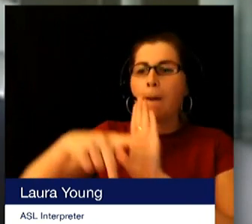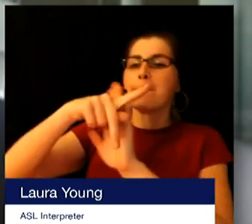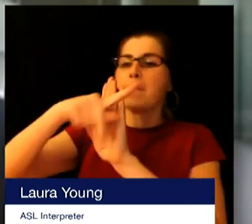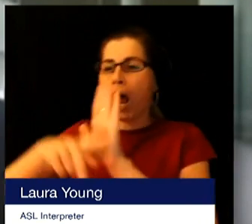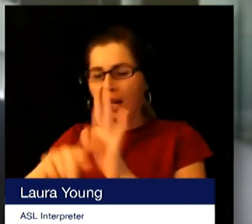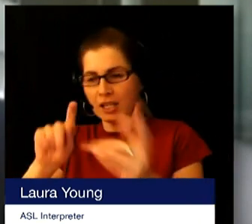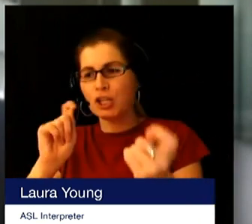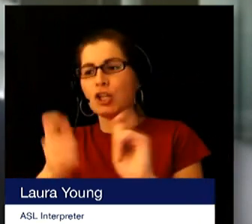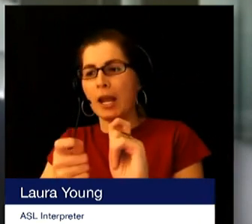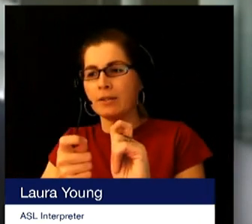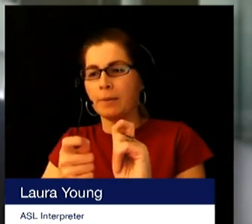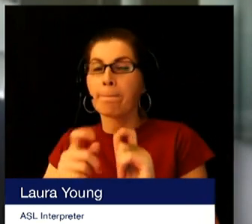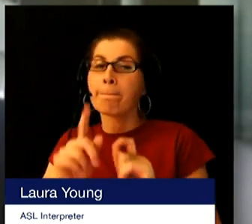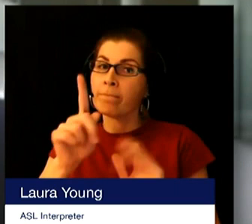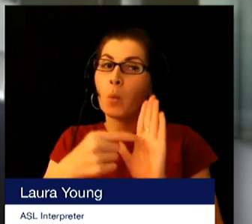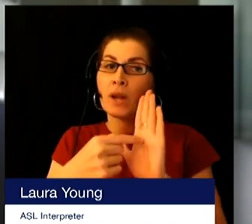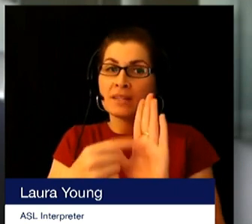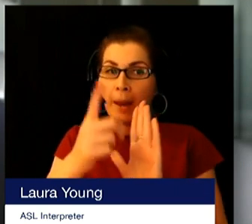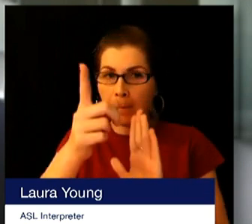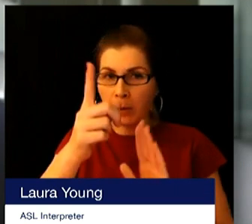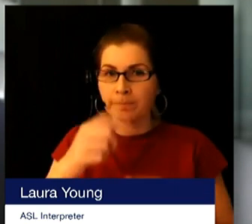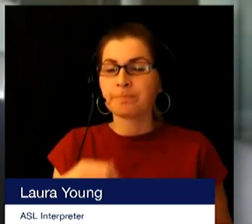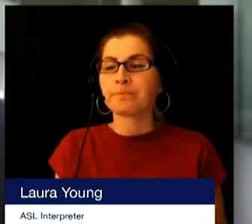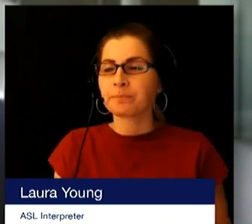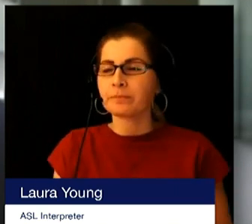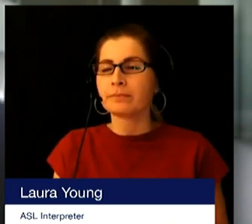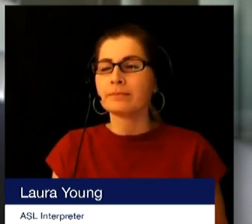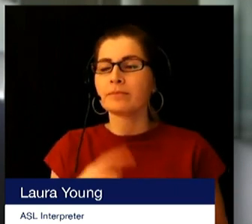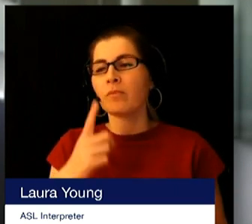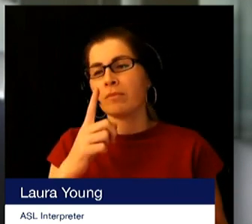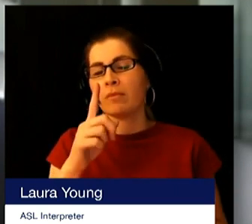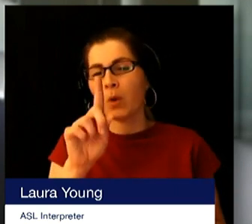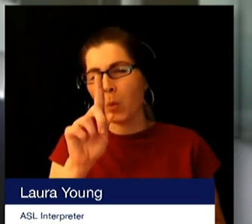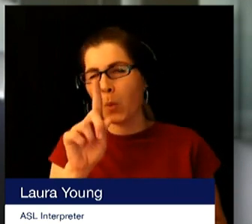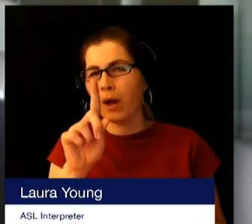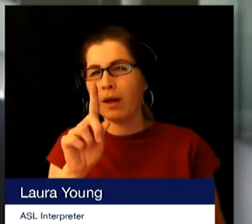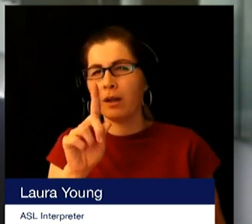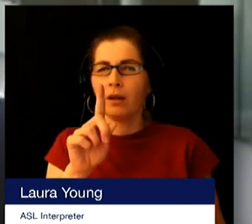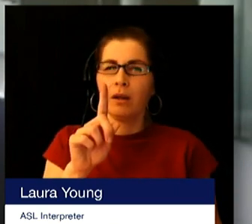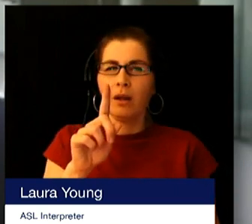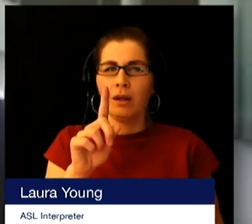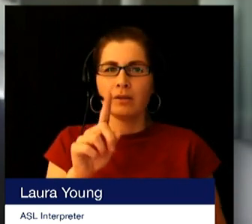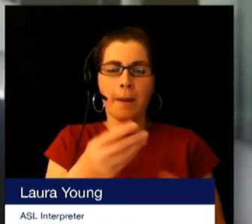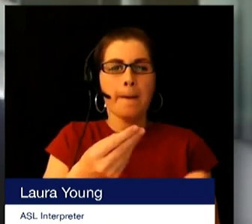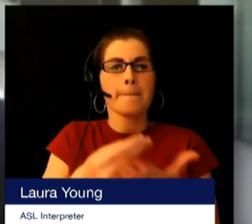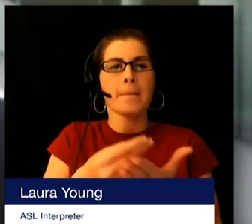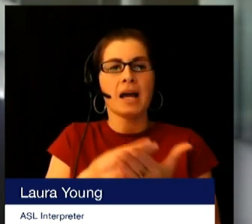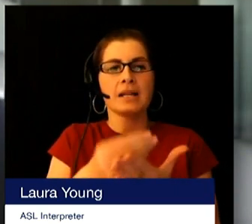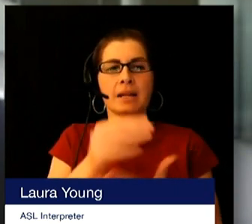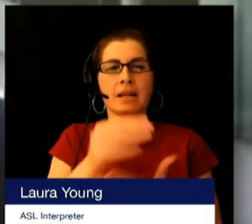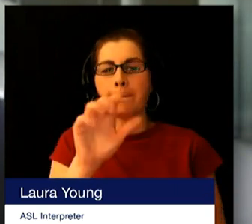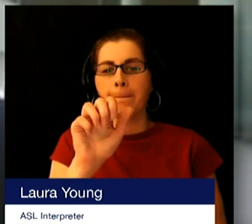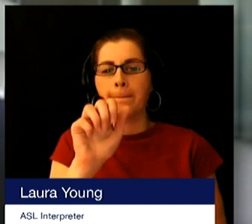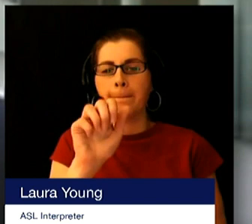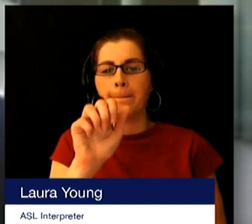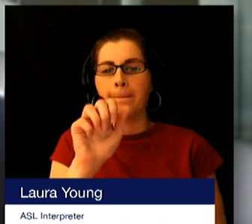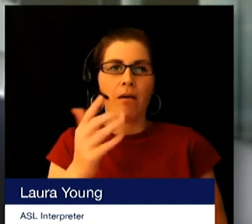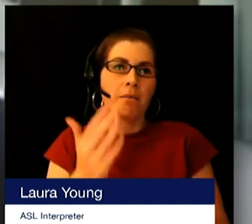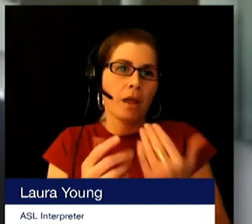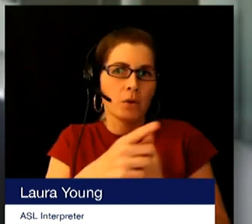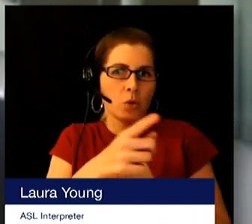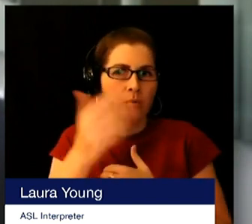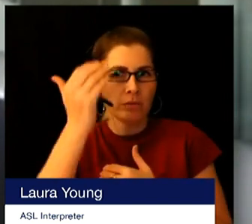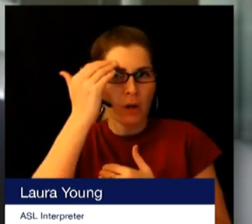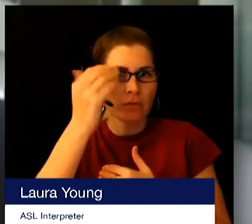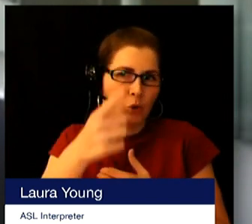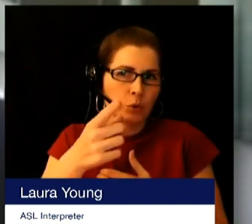change. I'll give you an example of an area where we've done this, and it's money bail. It's an issue that I'm sure many of